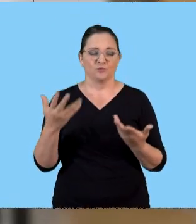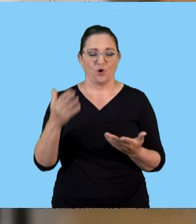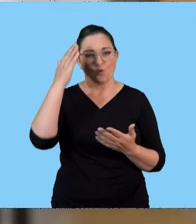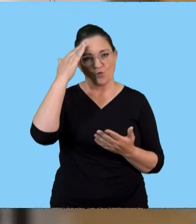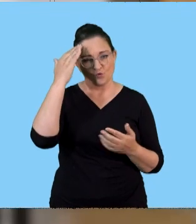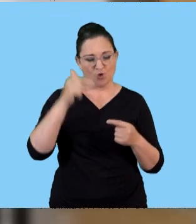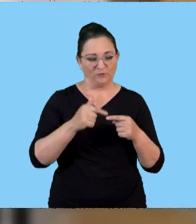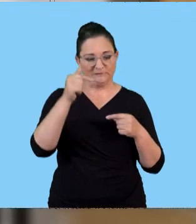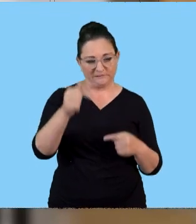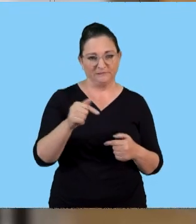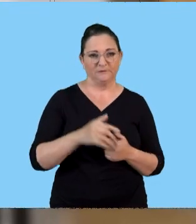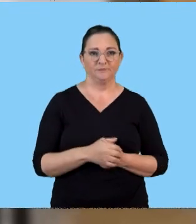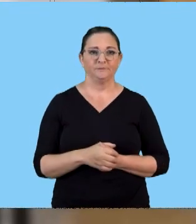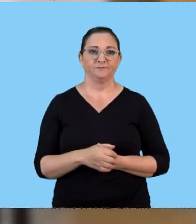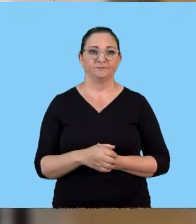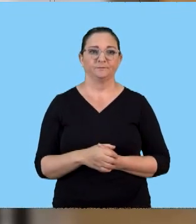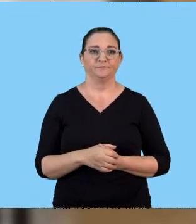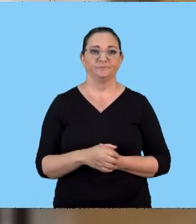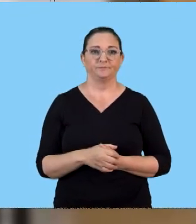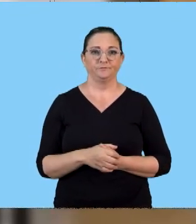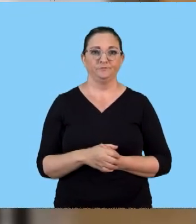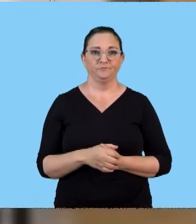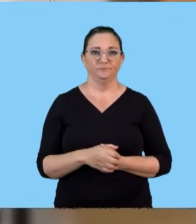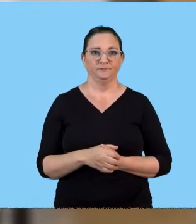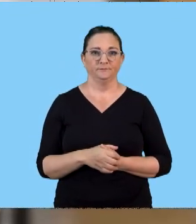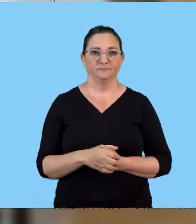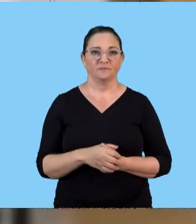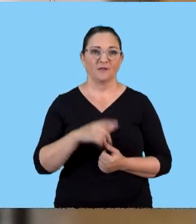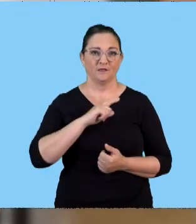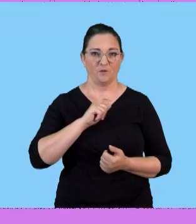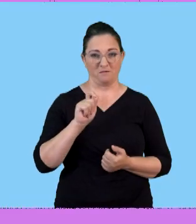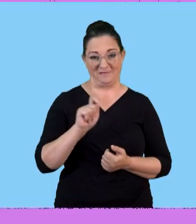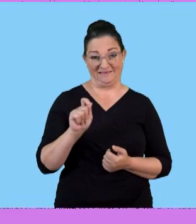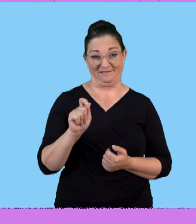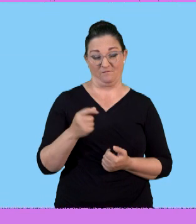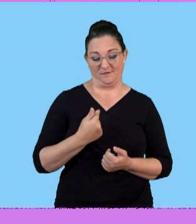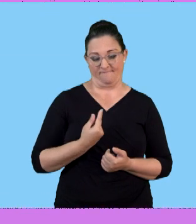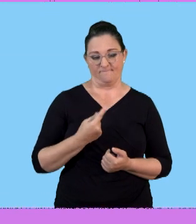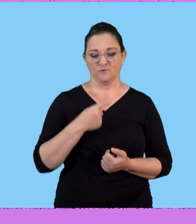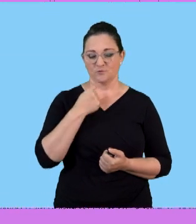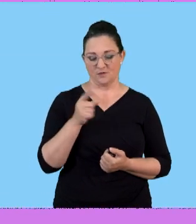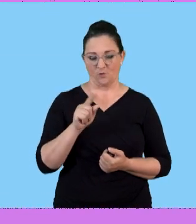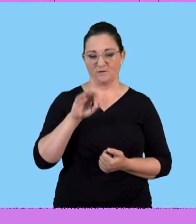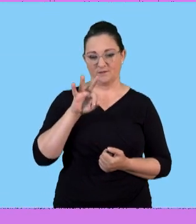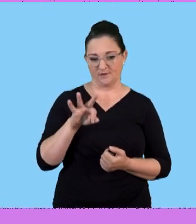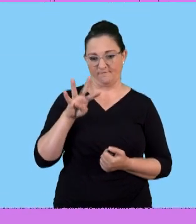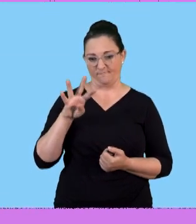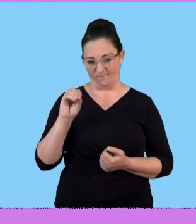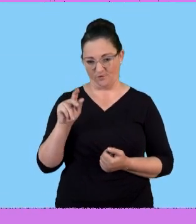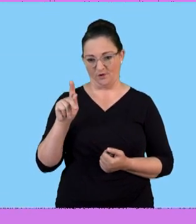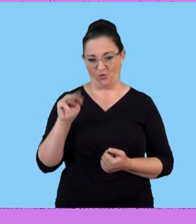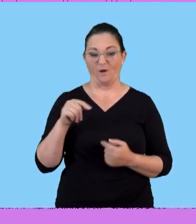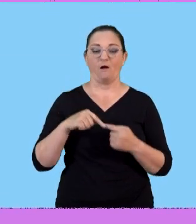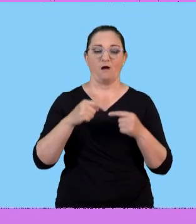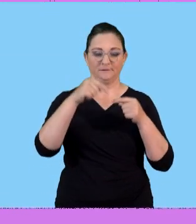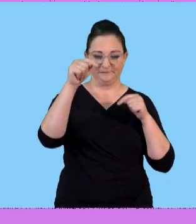340 kilometers. So I'll note that down somewhere here, just to make a note. The distance between these